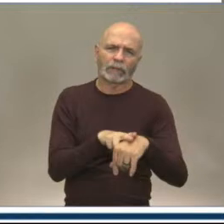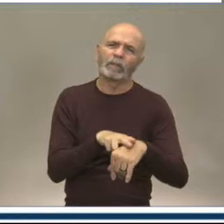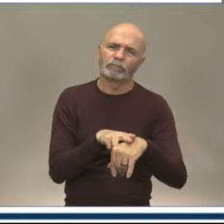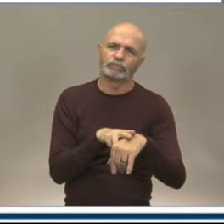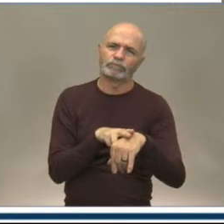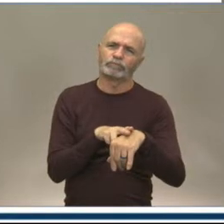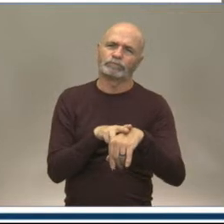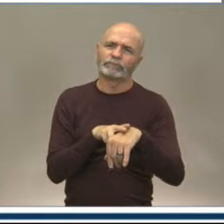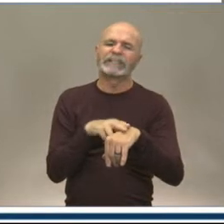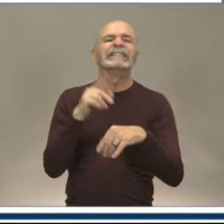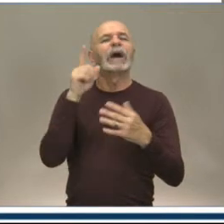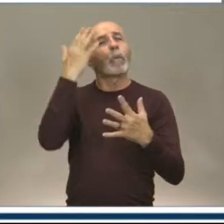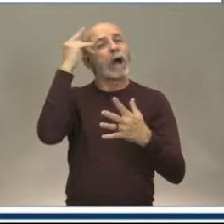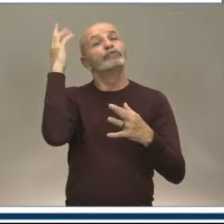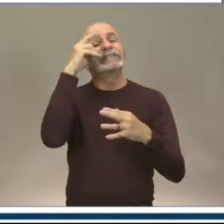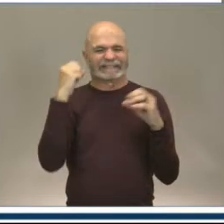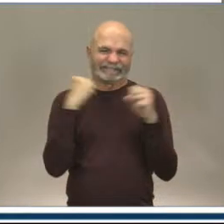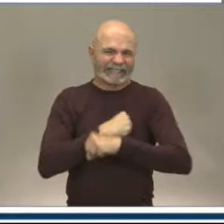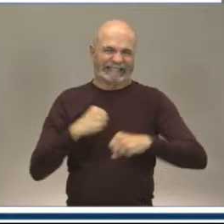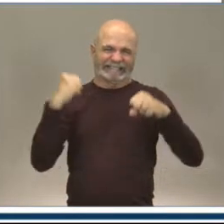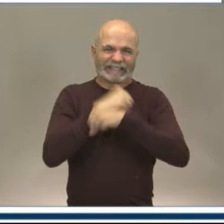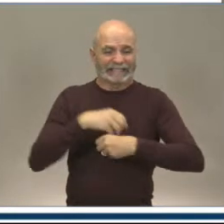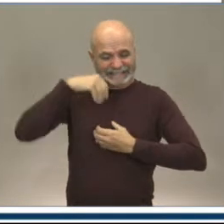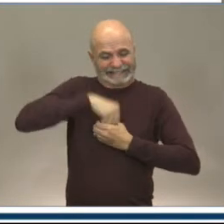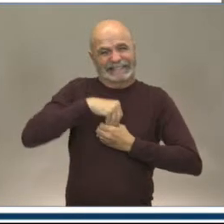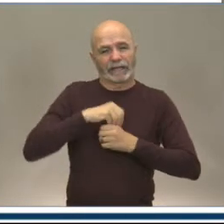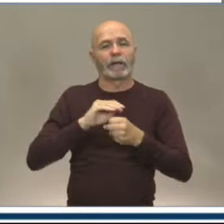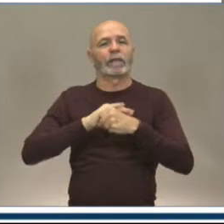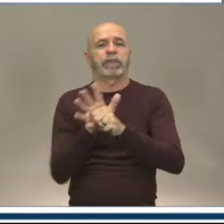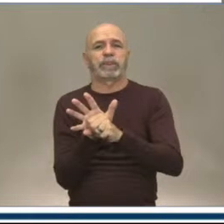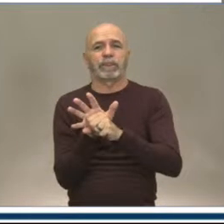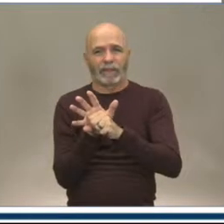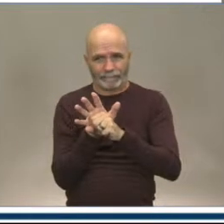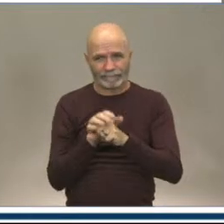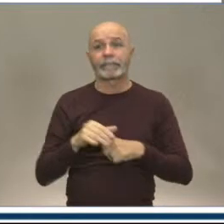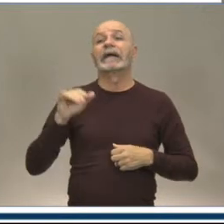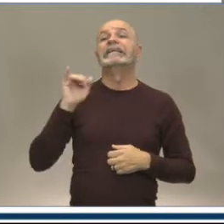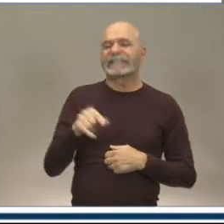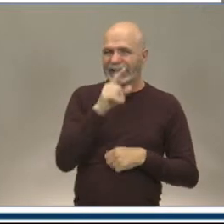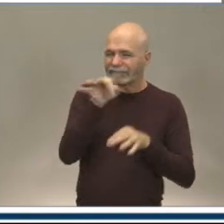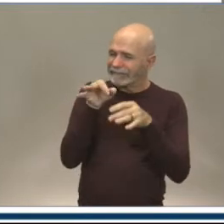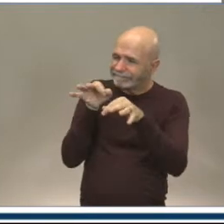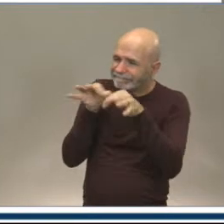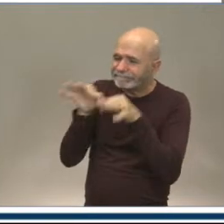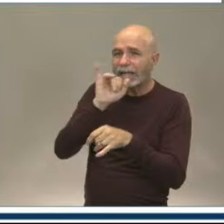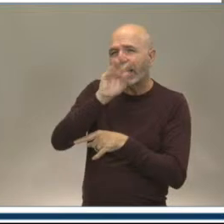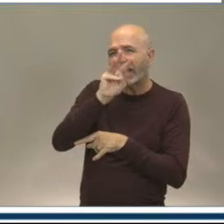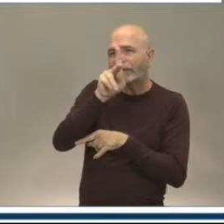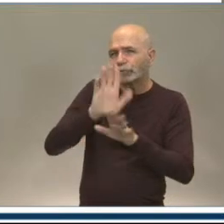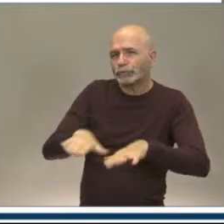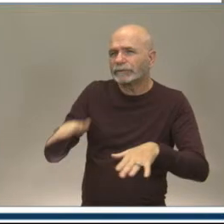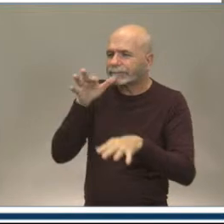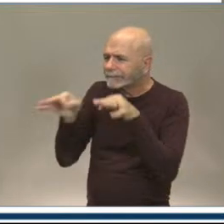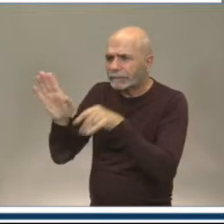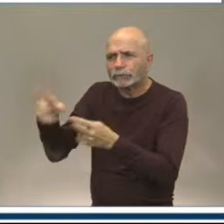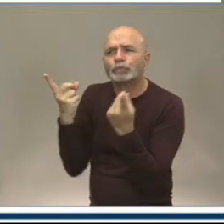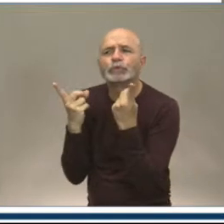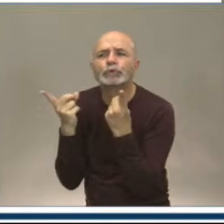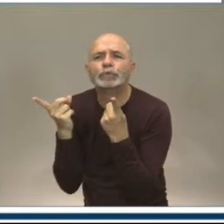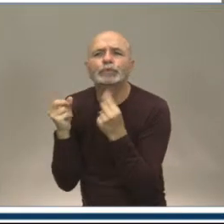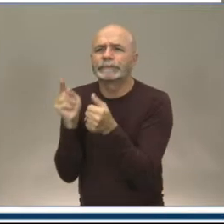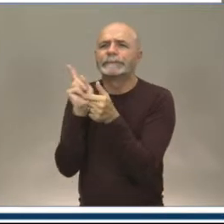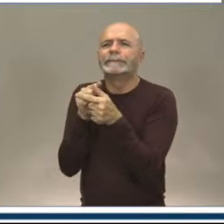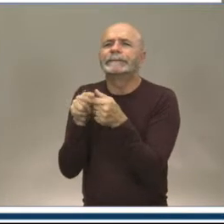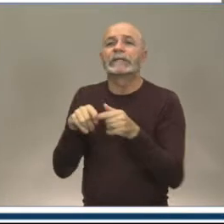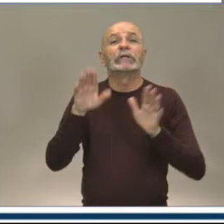The IWK has some great resources on how to talk to your children about vaccination and tips if your child is afraid of needles. So I would encourage